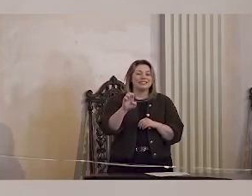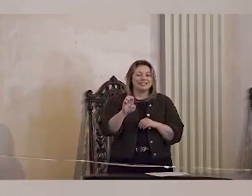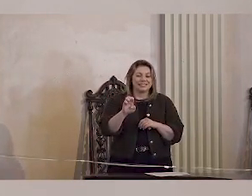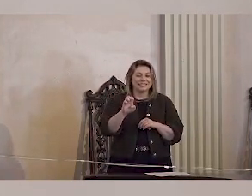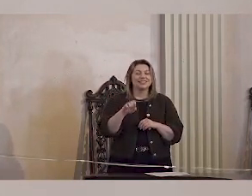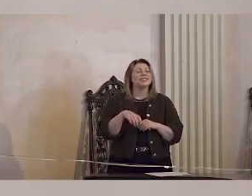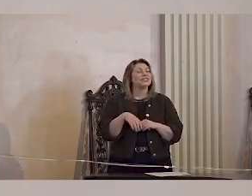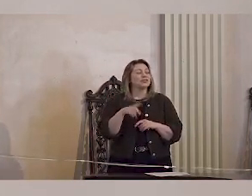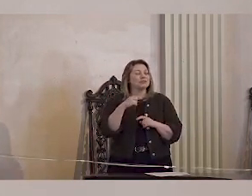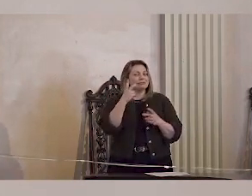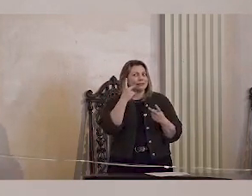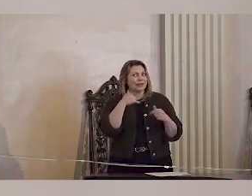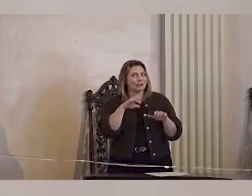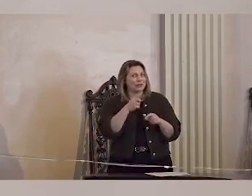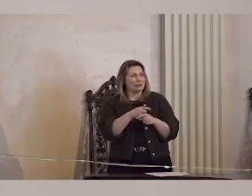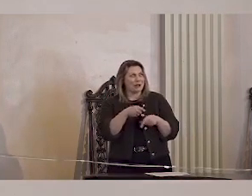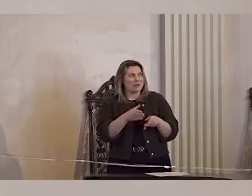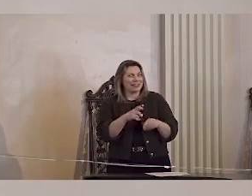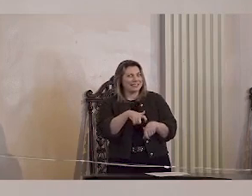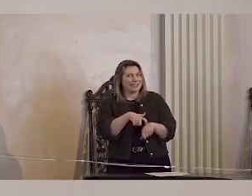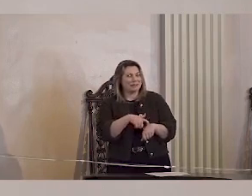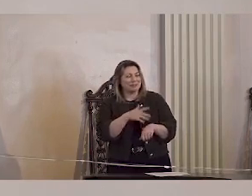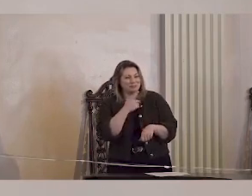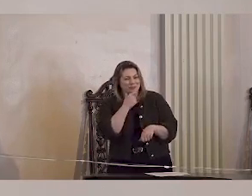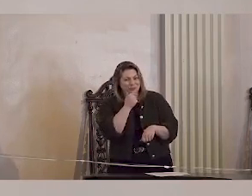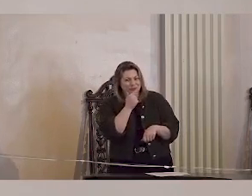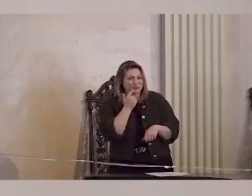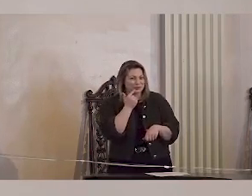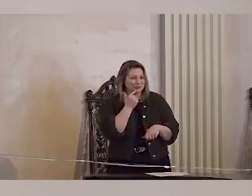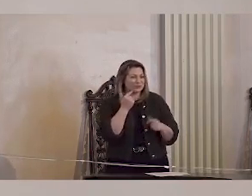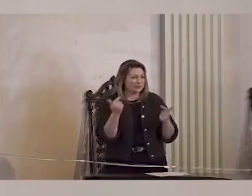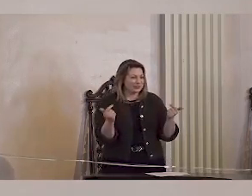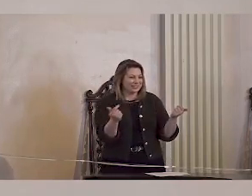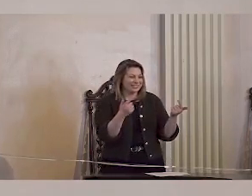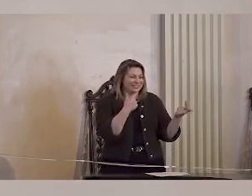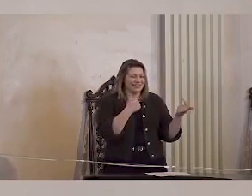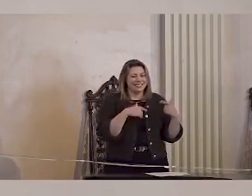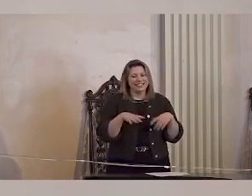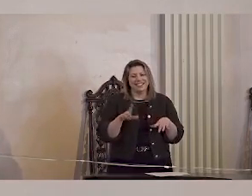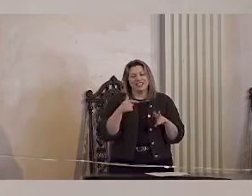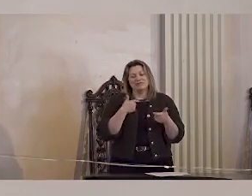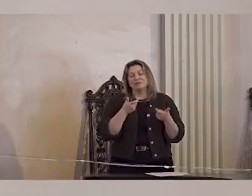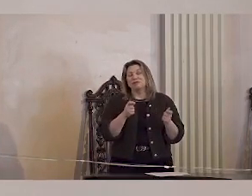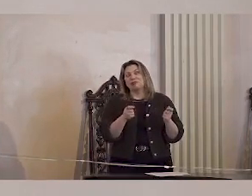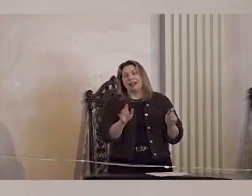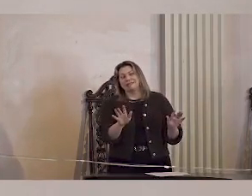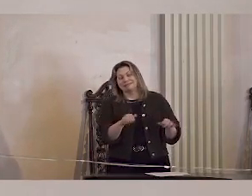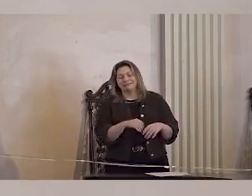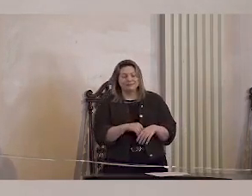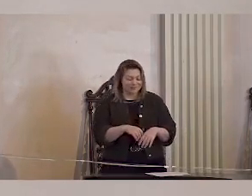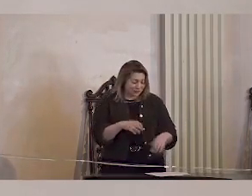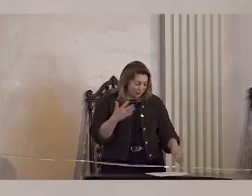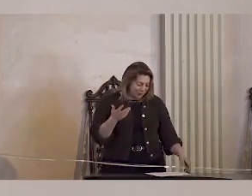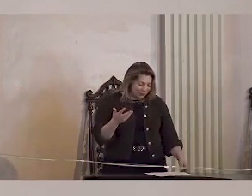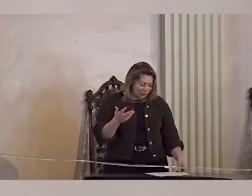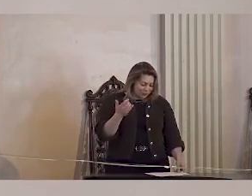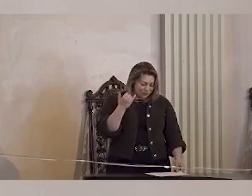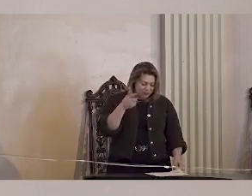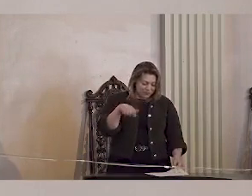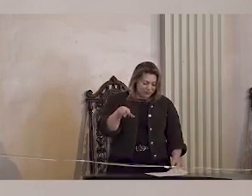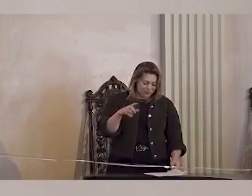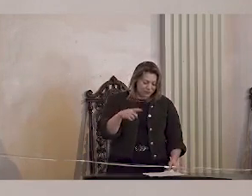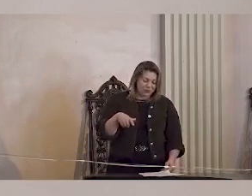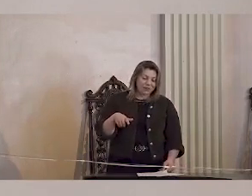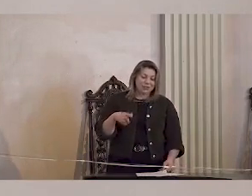I can do it the right way this time. We're going to give it a try. So if you would